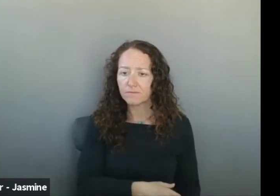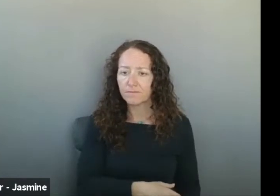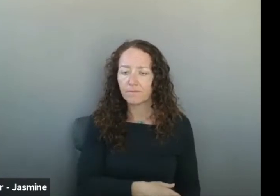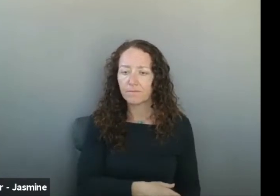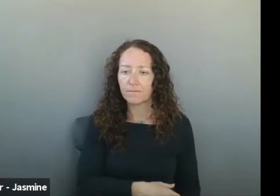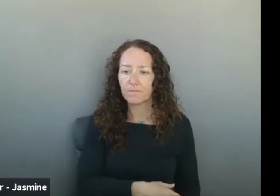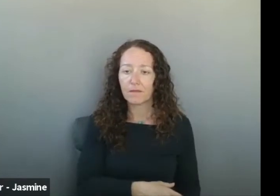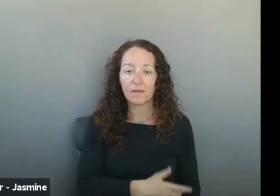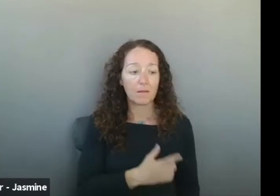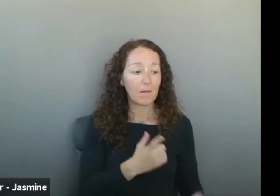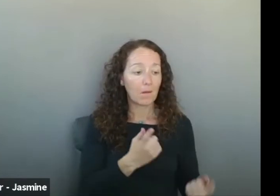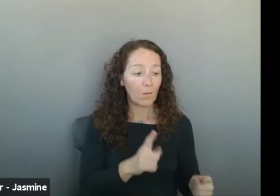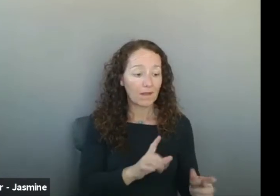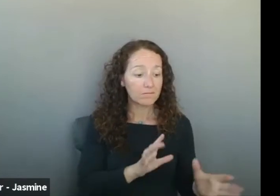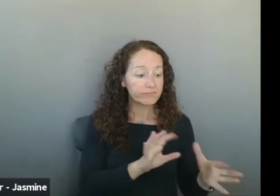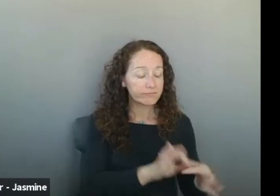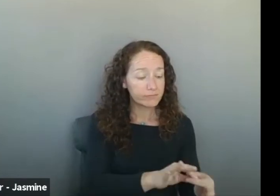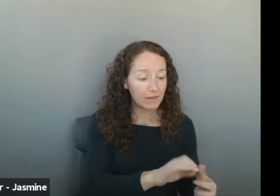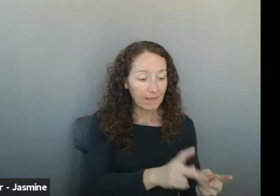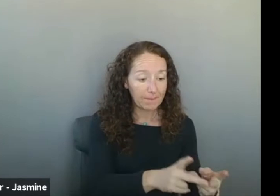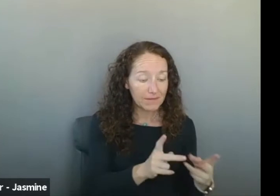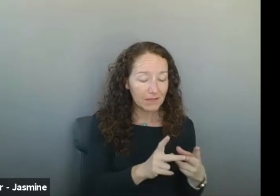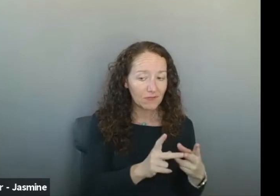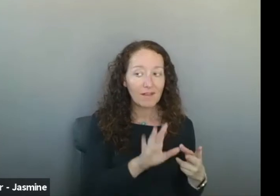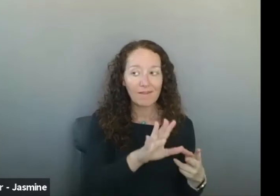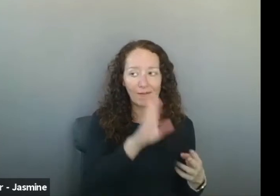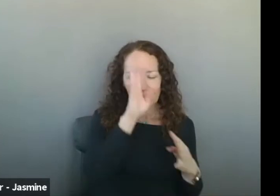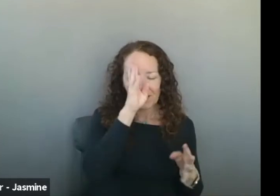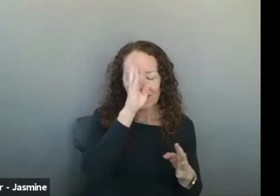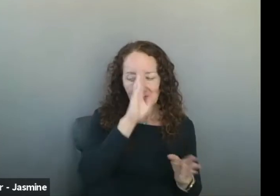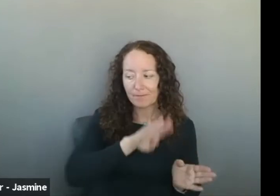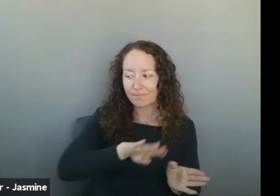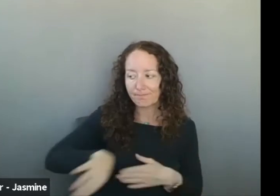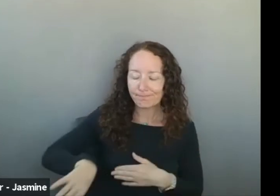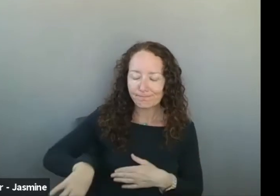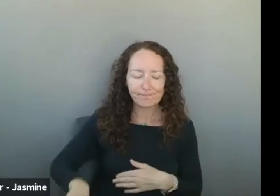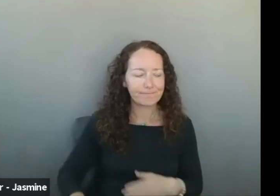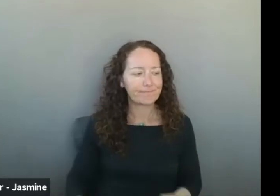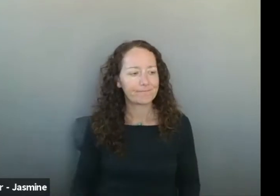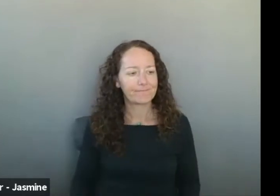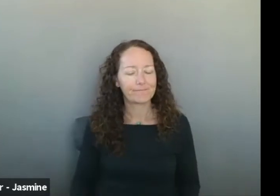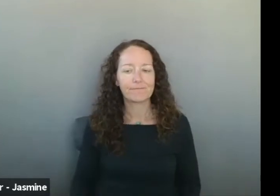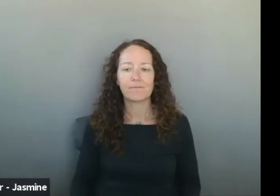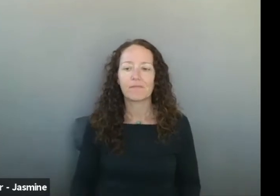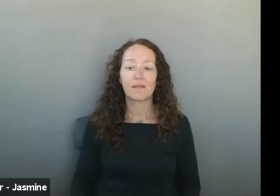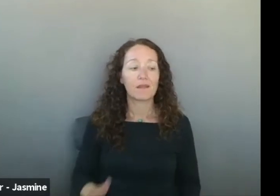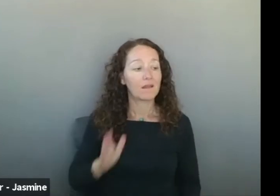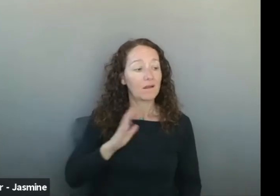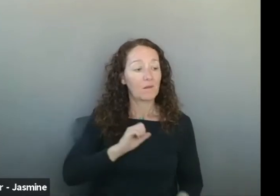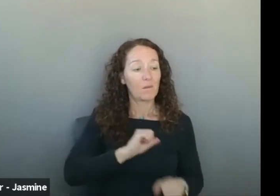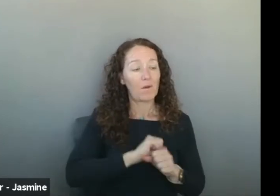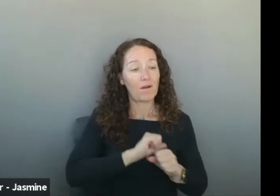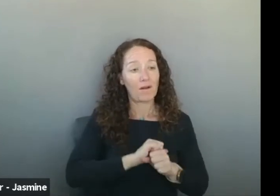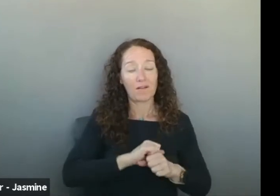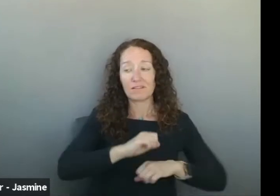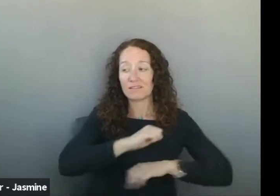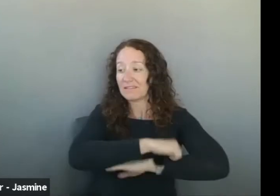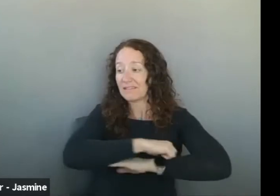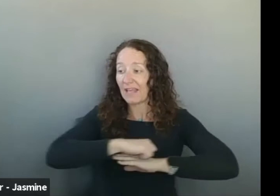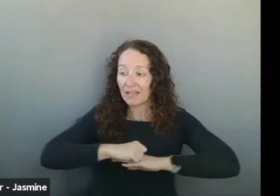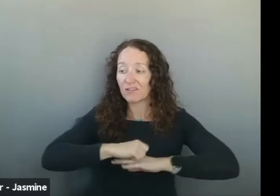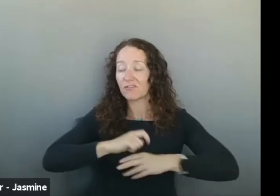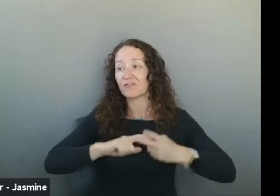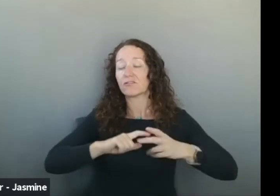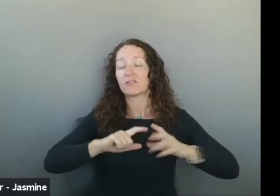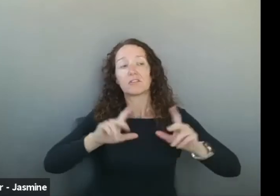creativity at the door. There might be really great work that's on the stage, on the screen, on the gallery walls, whatever it might be. But like, why